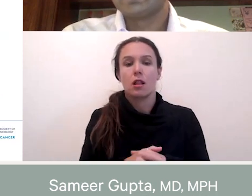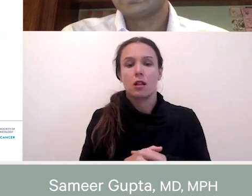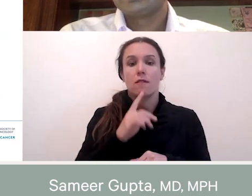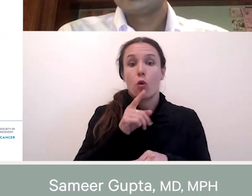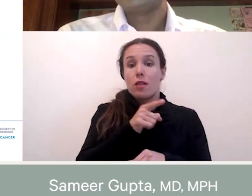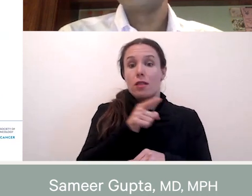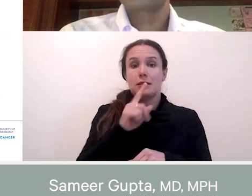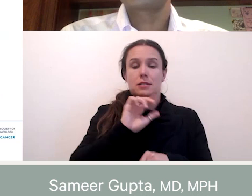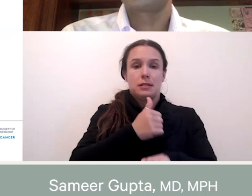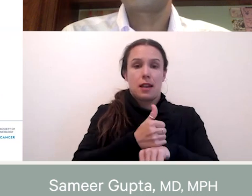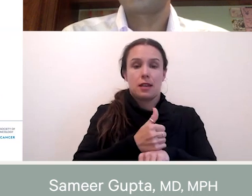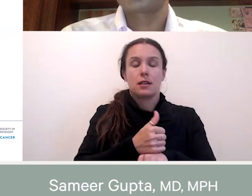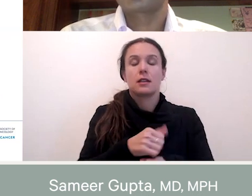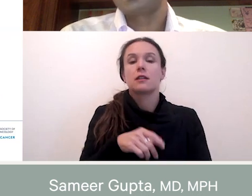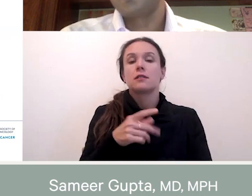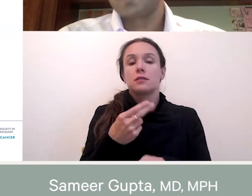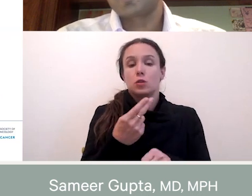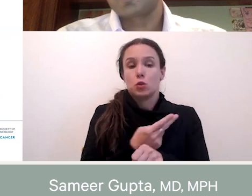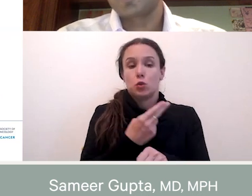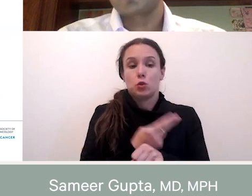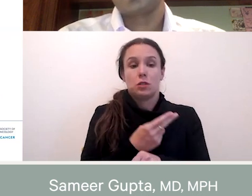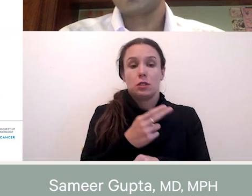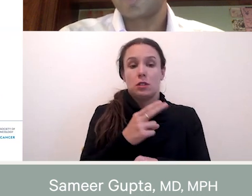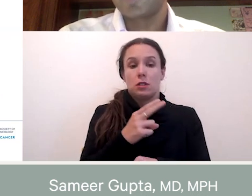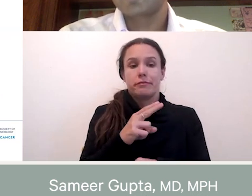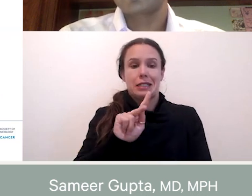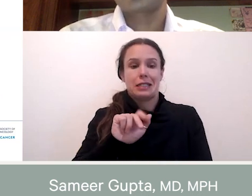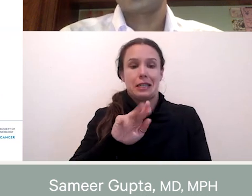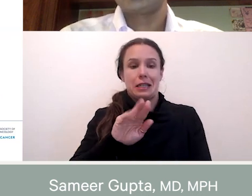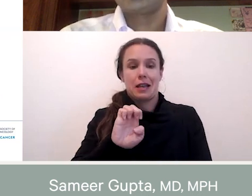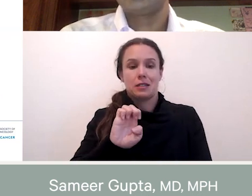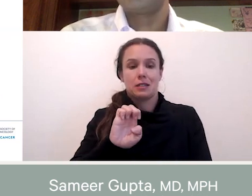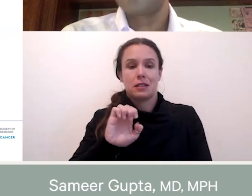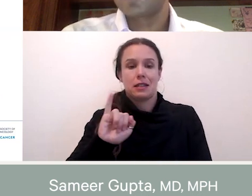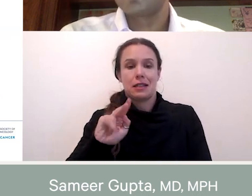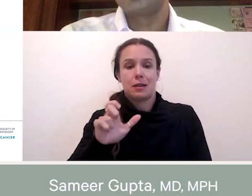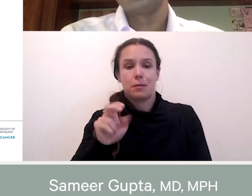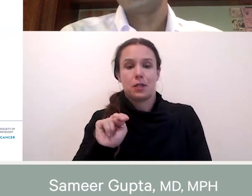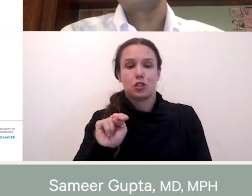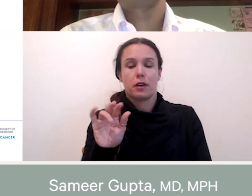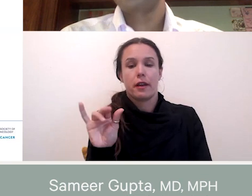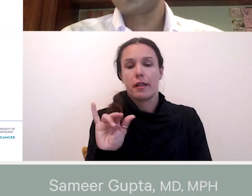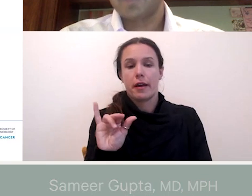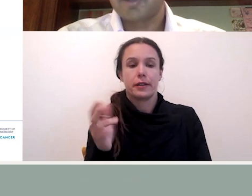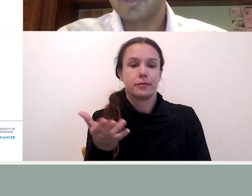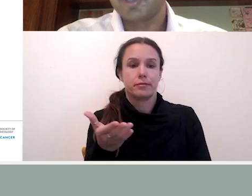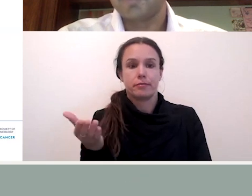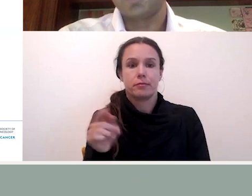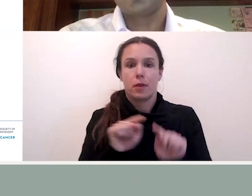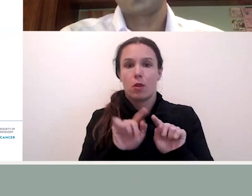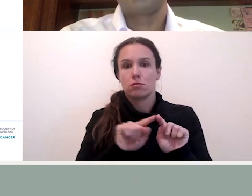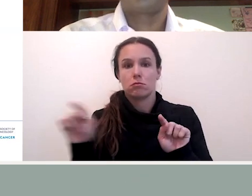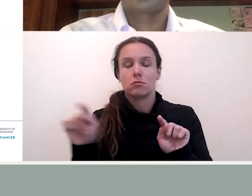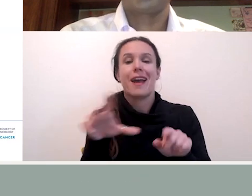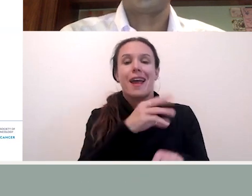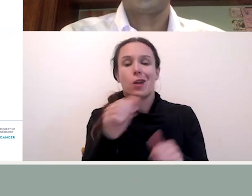setting, use of CDK4/6 inhibitors such as Ibrance, Kisqali, or Verzenio, along with anti-estrogen therapy,